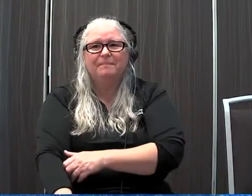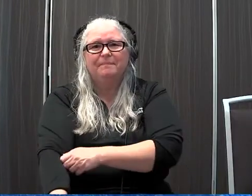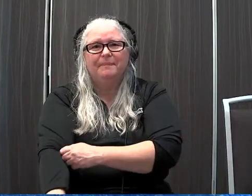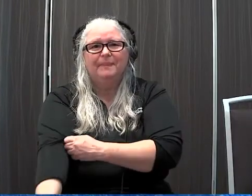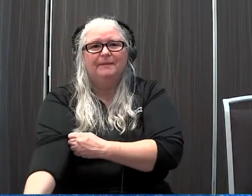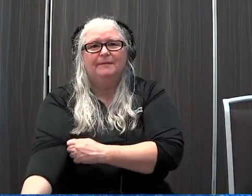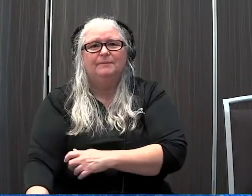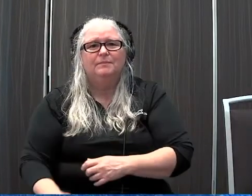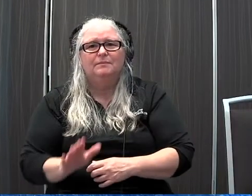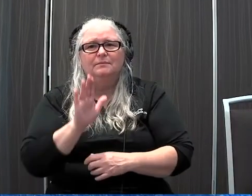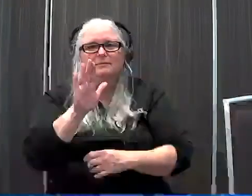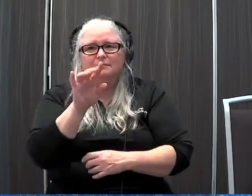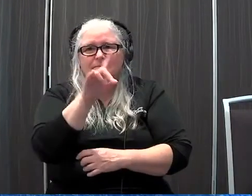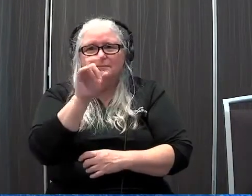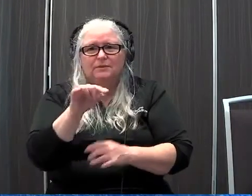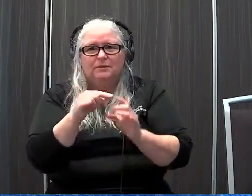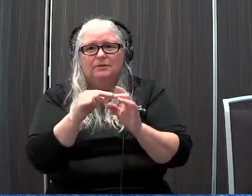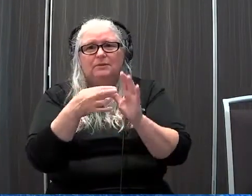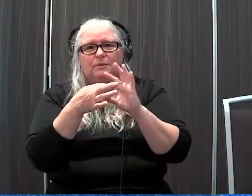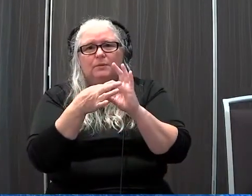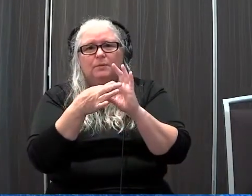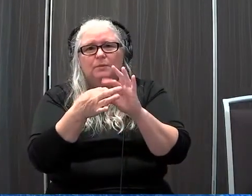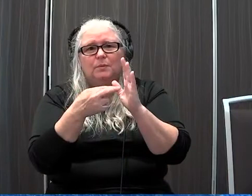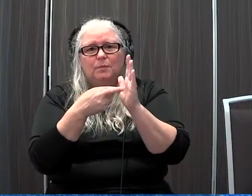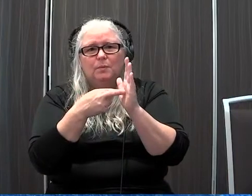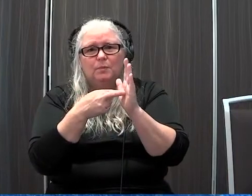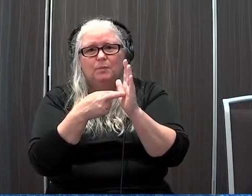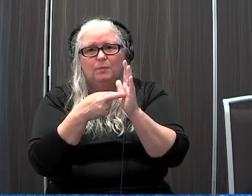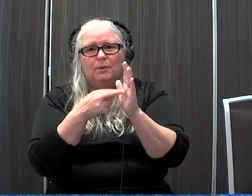Then is your child registered with your state deafblind project?